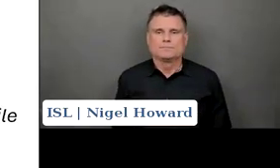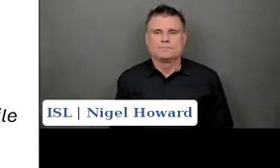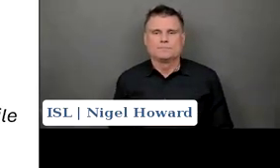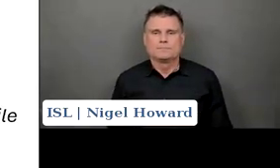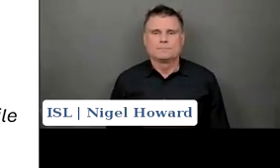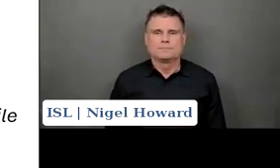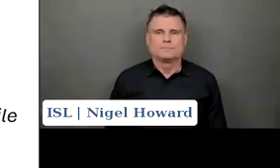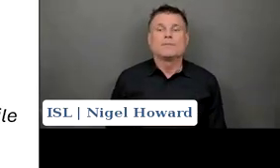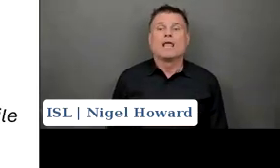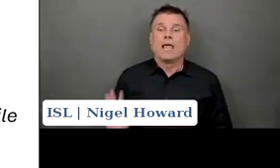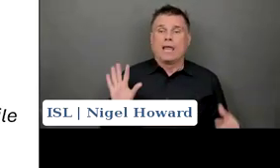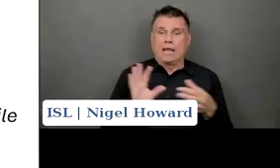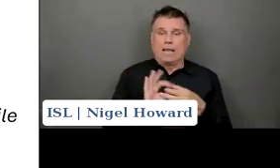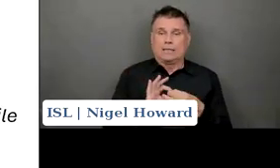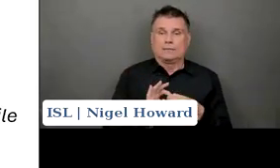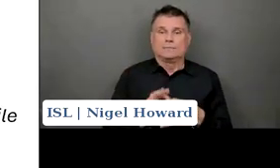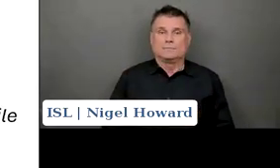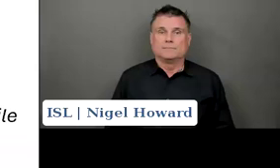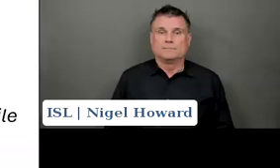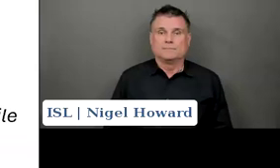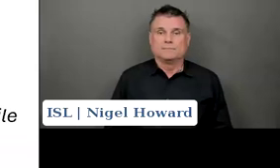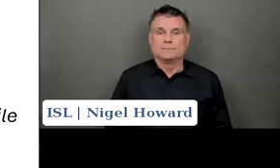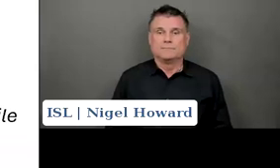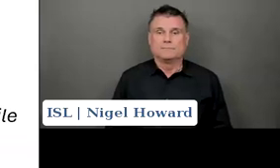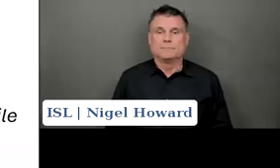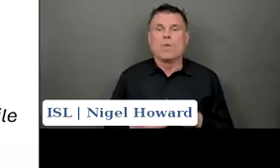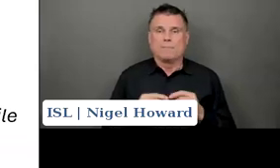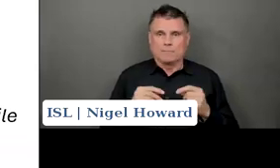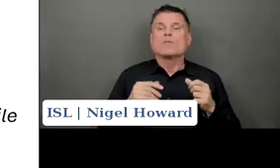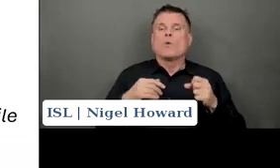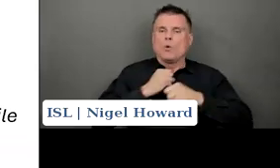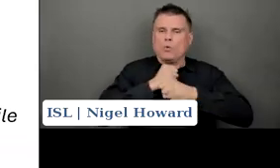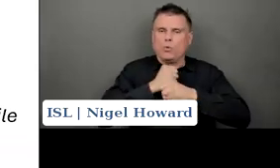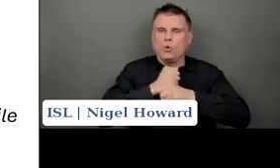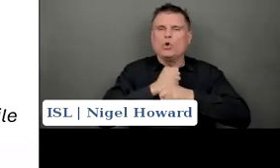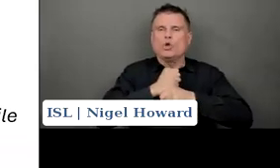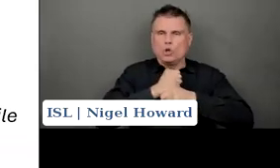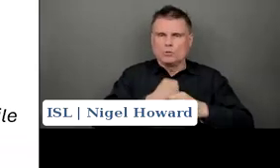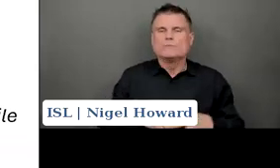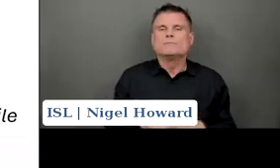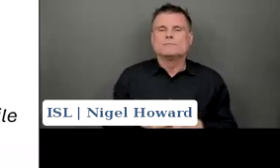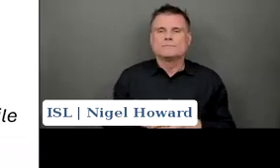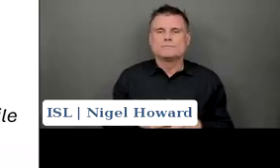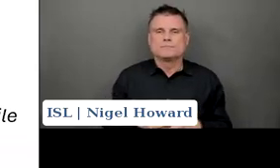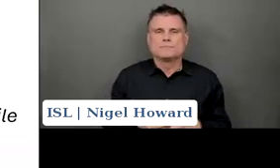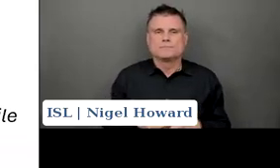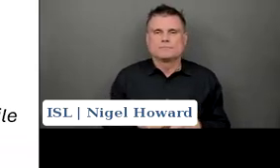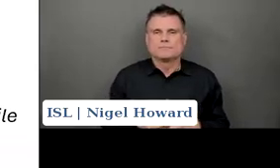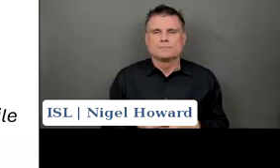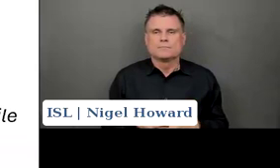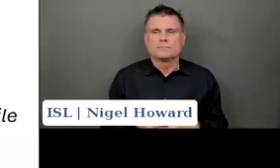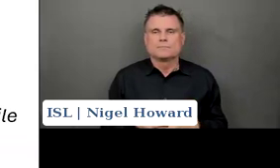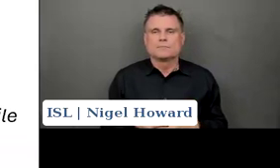in a second, but on this slide, what we are discussing here is a little bit more on what I alluded to in the